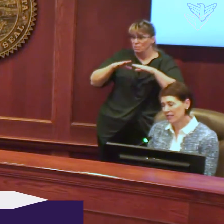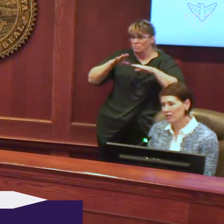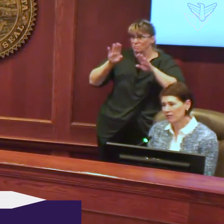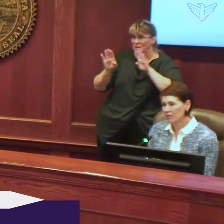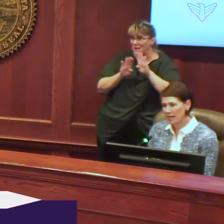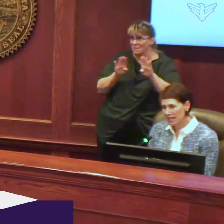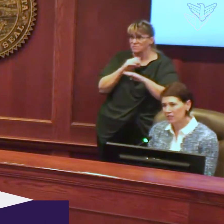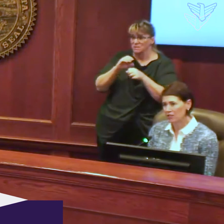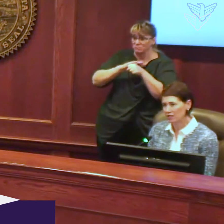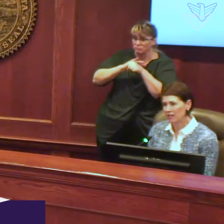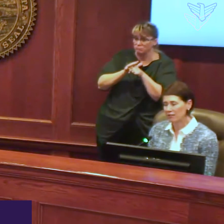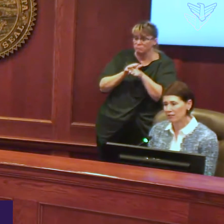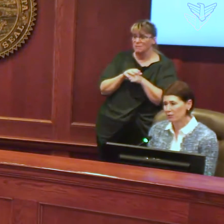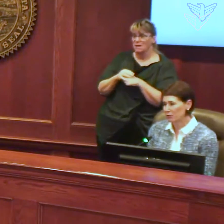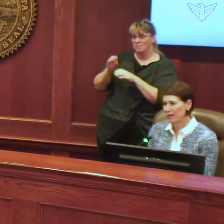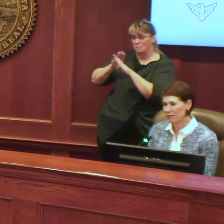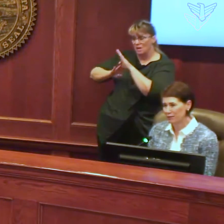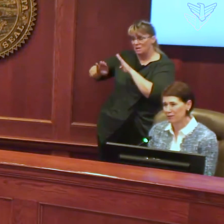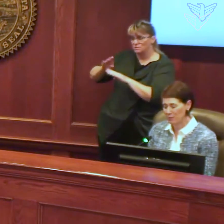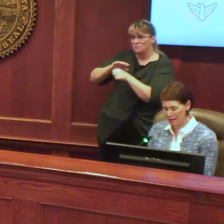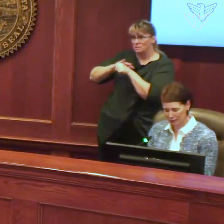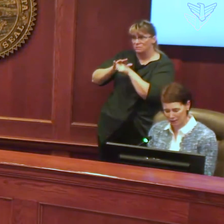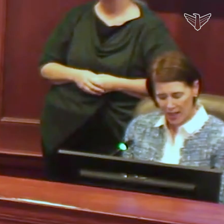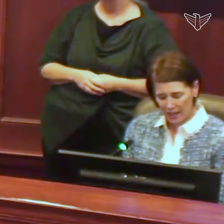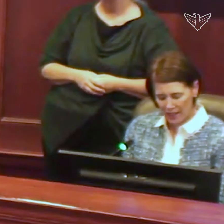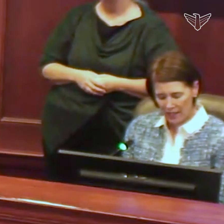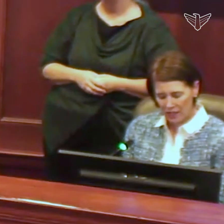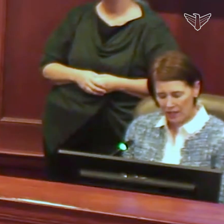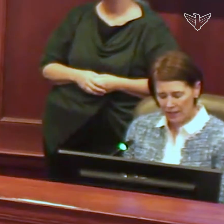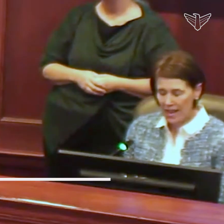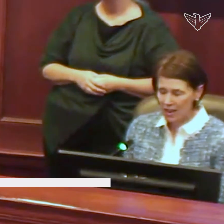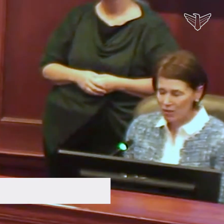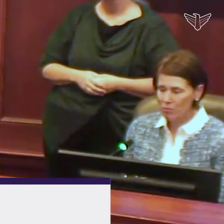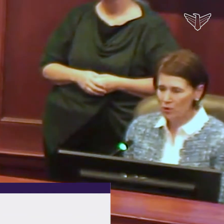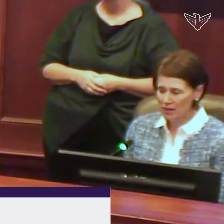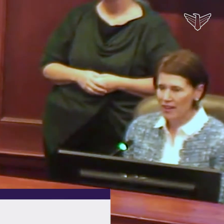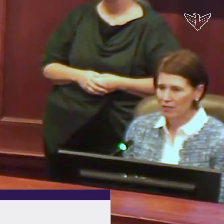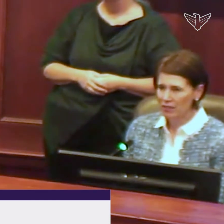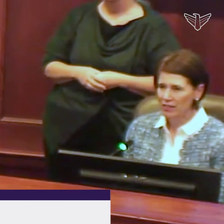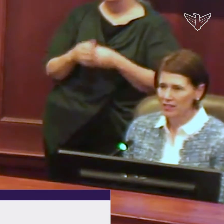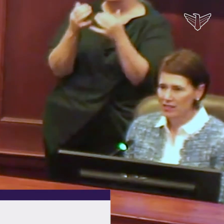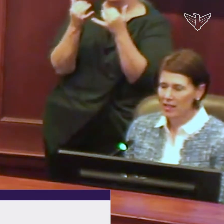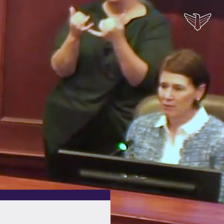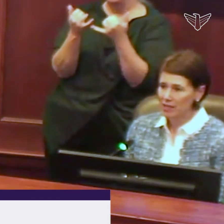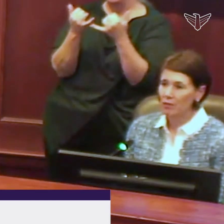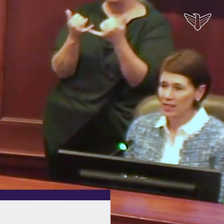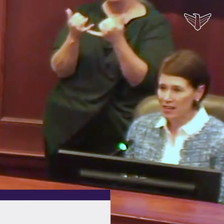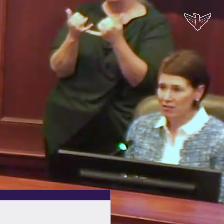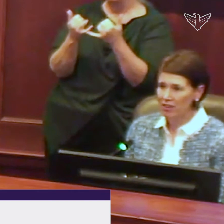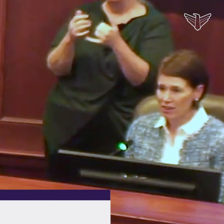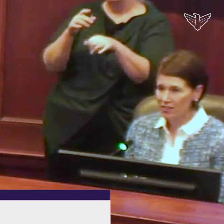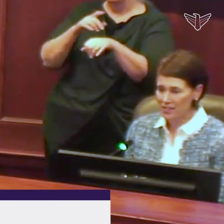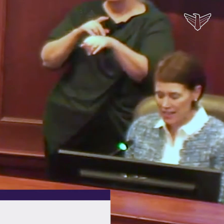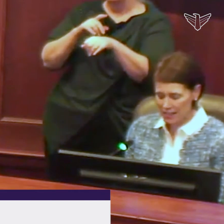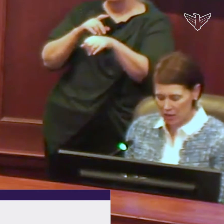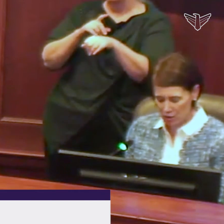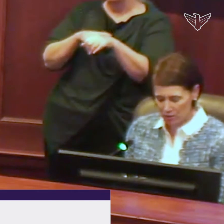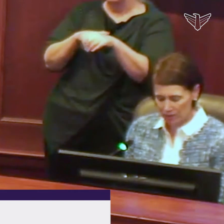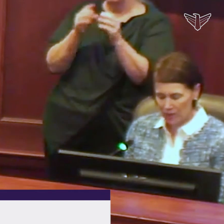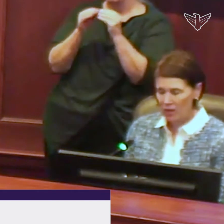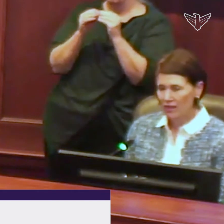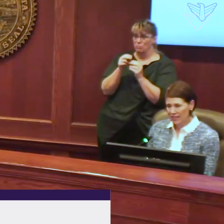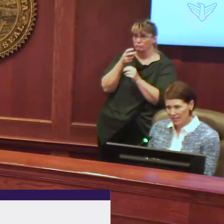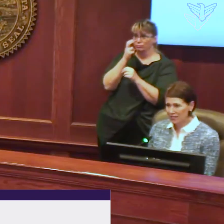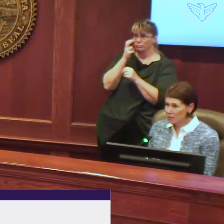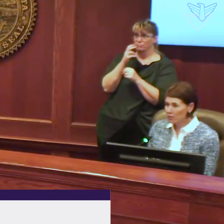virus itself and the biology of the virus, which we have to respect. I think now more than ever is the time to double down on staying at